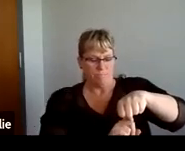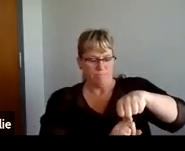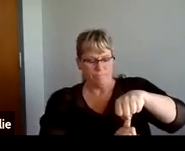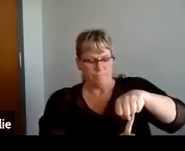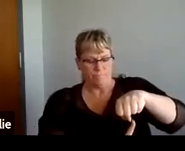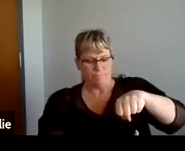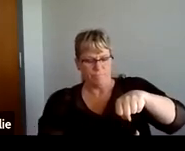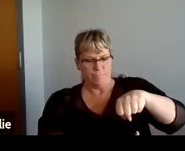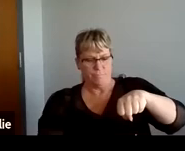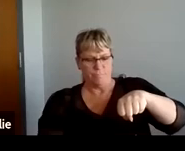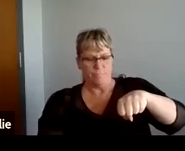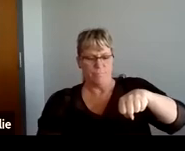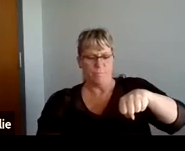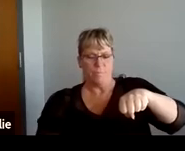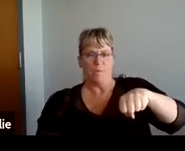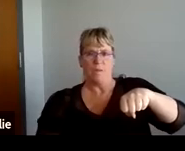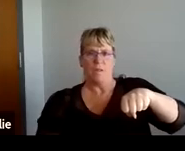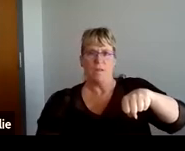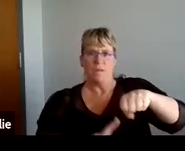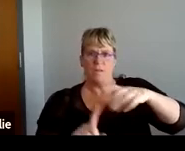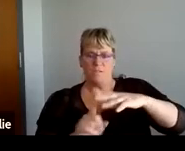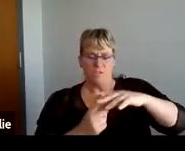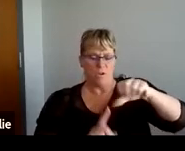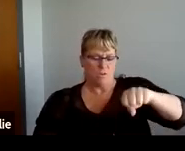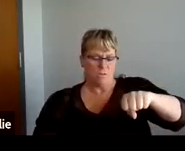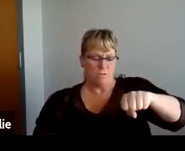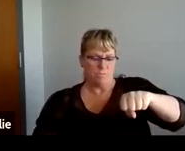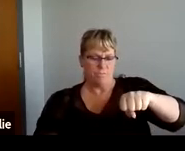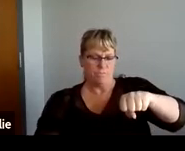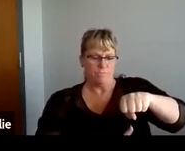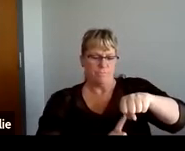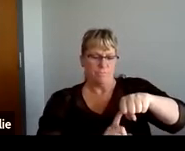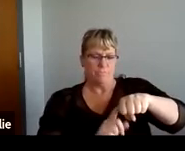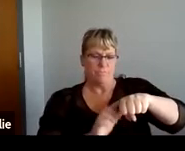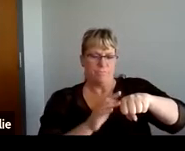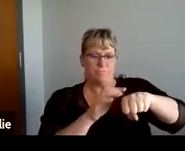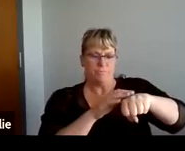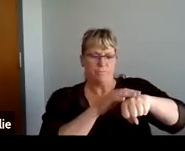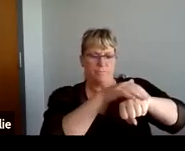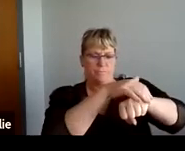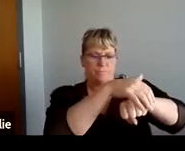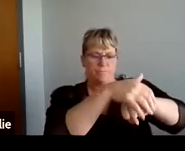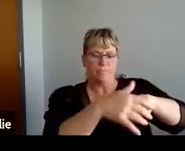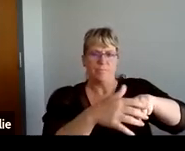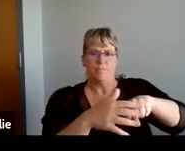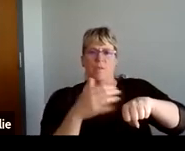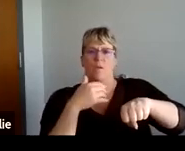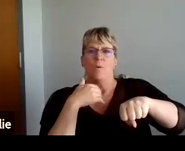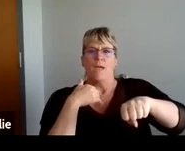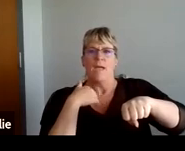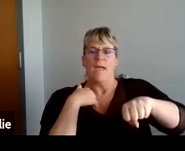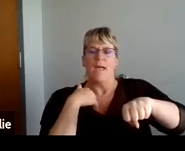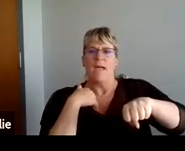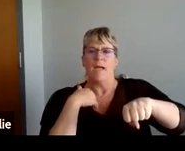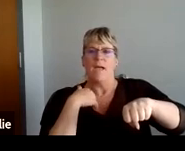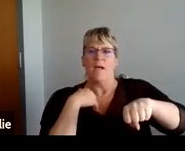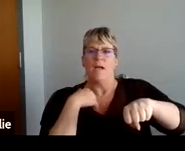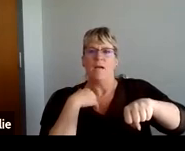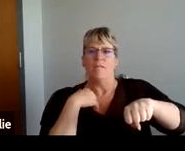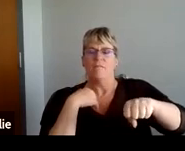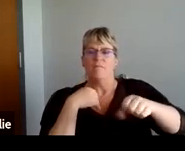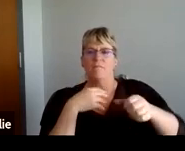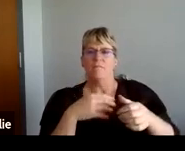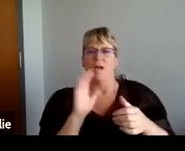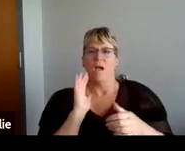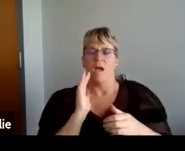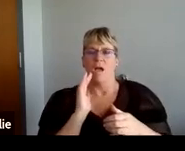brainstem up through the prefrontal cortex. We have our very primitive functions occurring in the